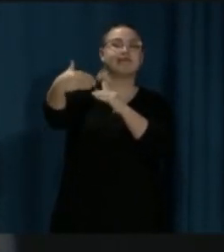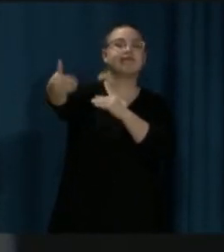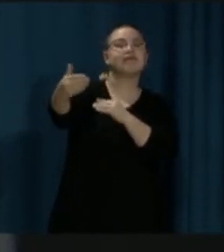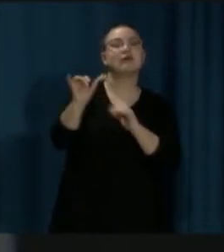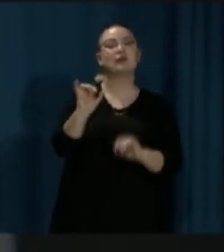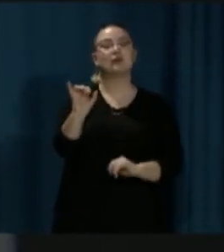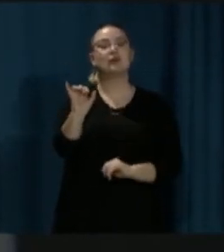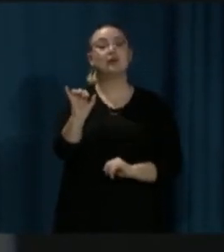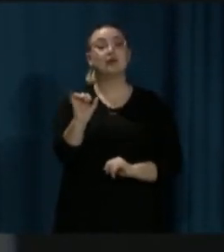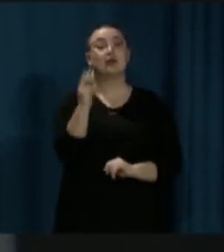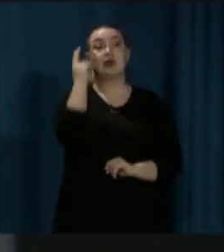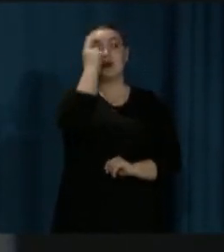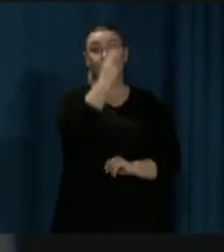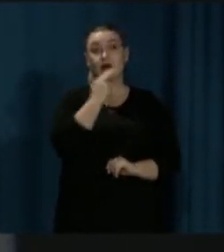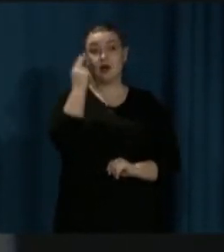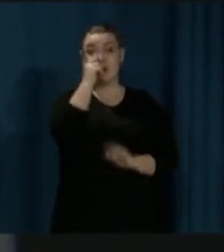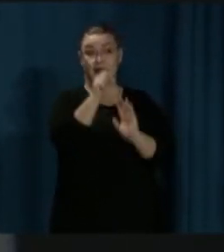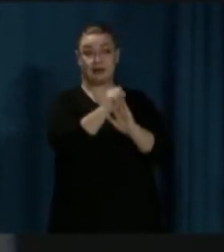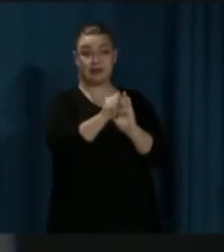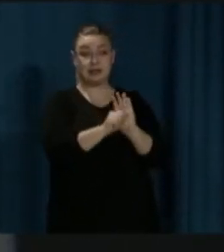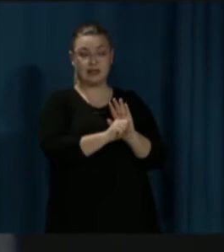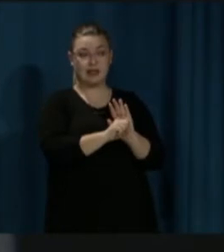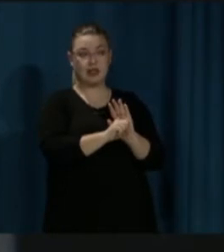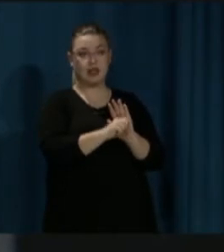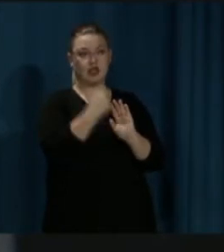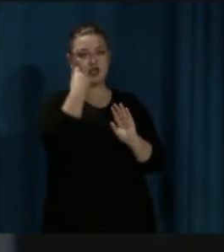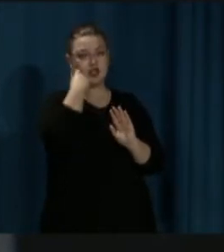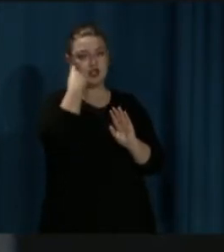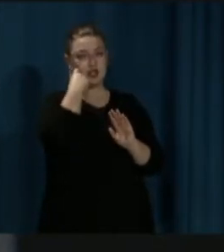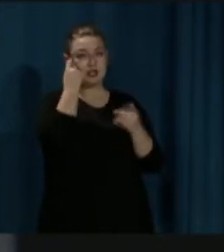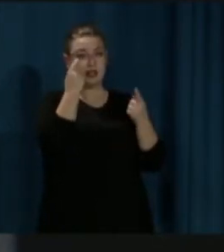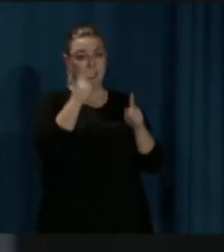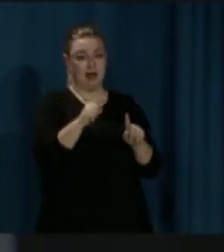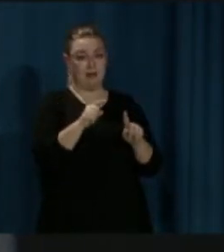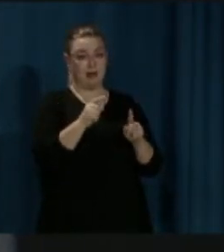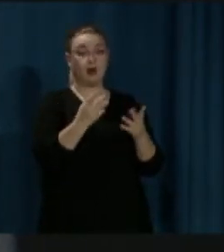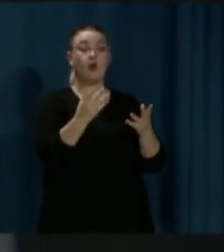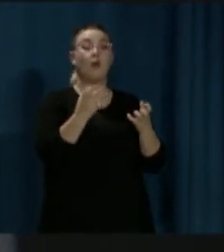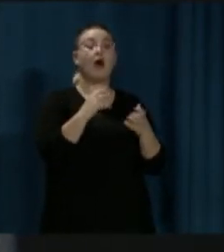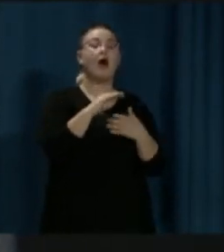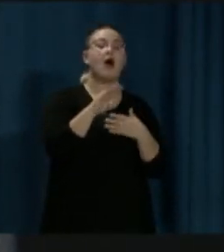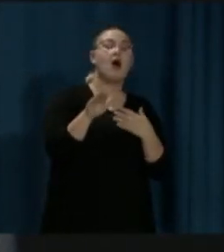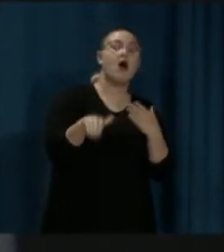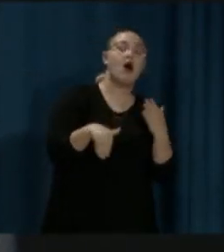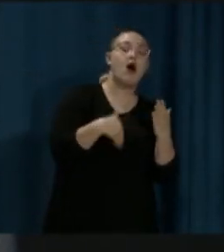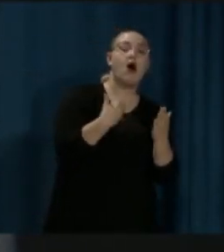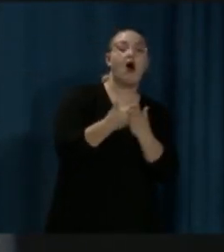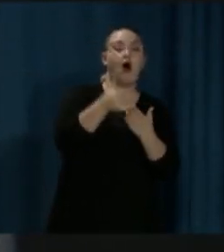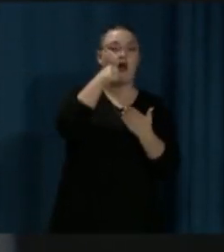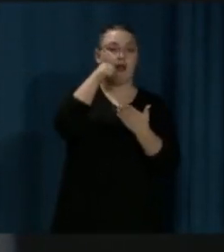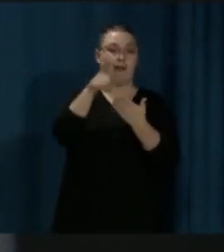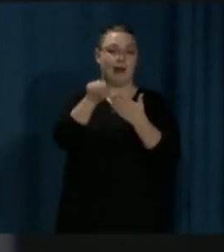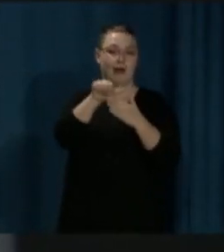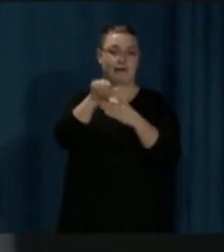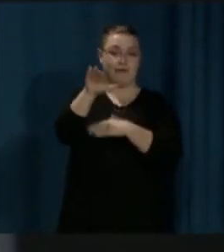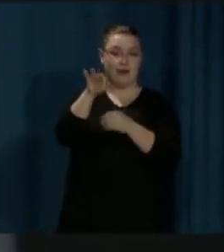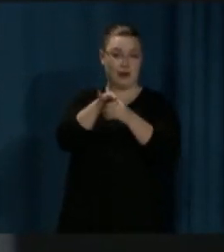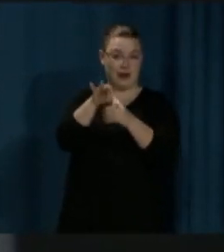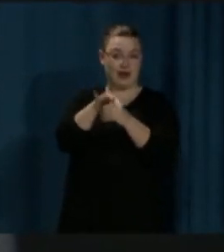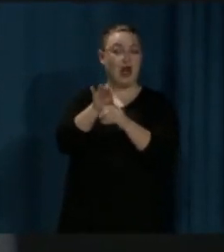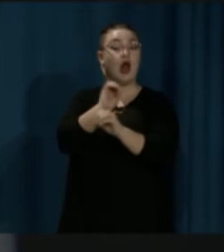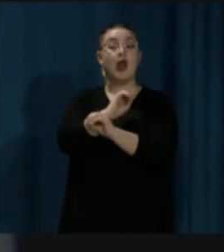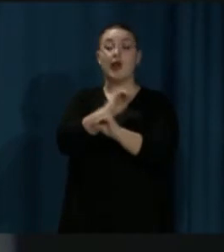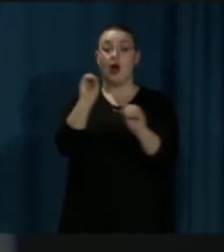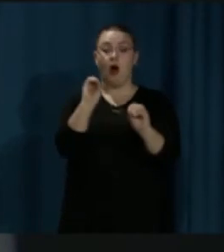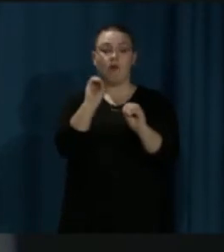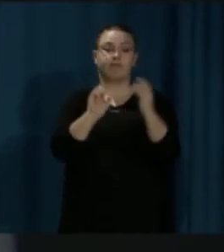Hawaii, starting with this primary season, is moving to all mail-in voting. They won't do in-person voting anymore. Oh,